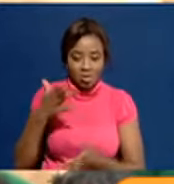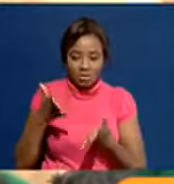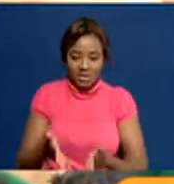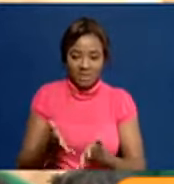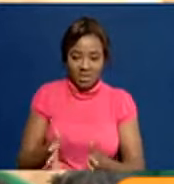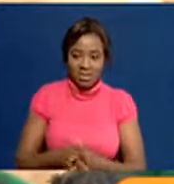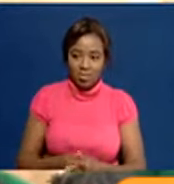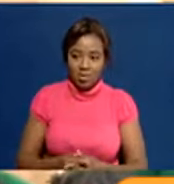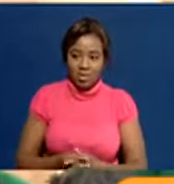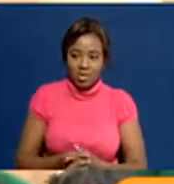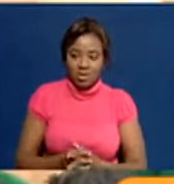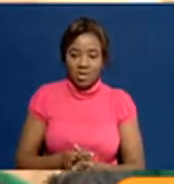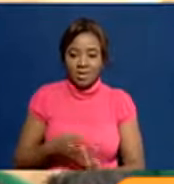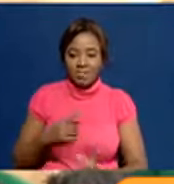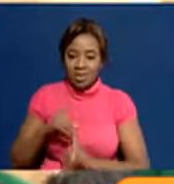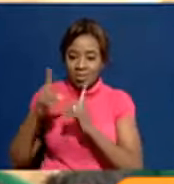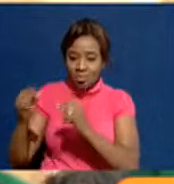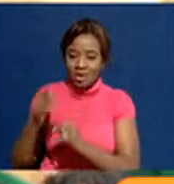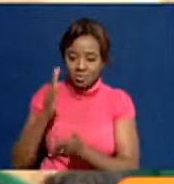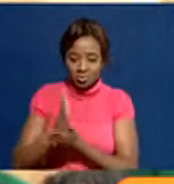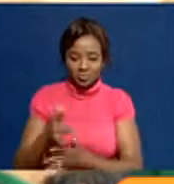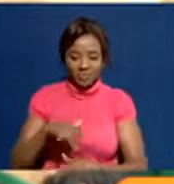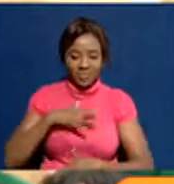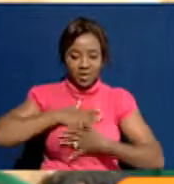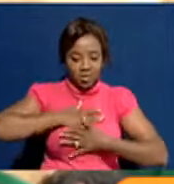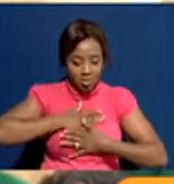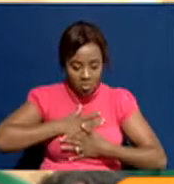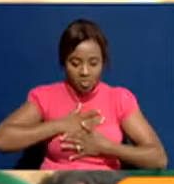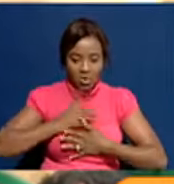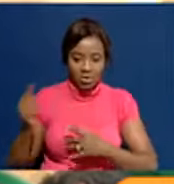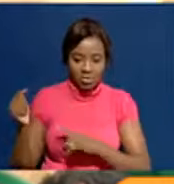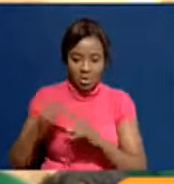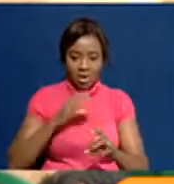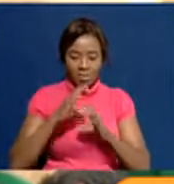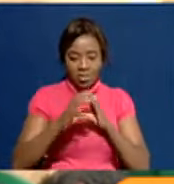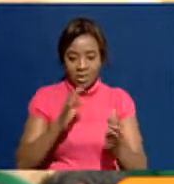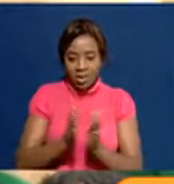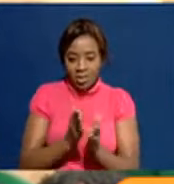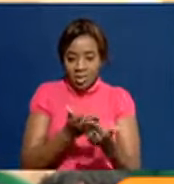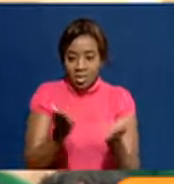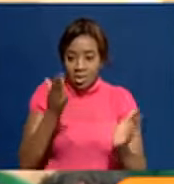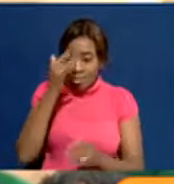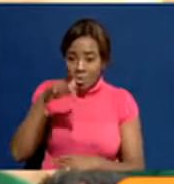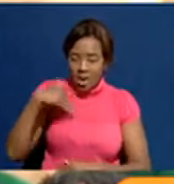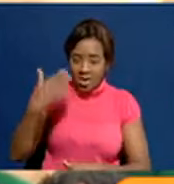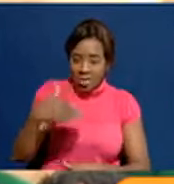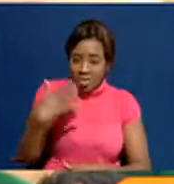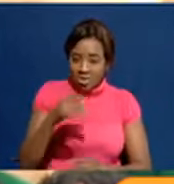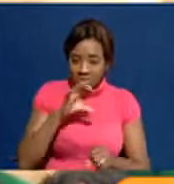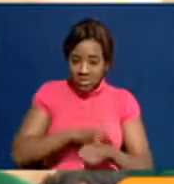told him that it would be a great honor for him to come and talk to these legends, because it is not all the time that we get these legends together.